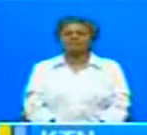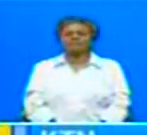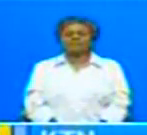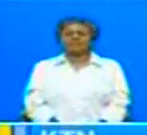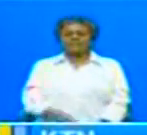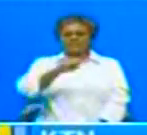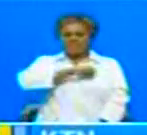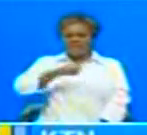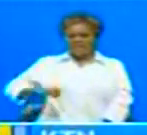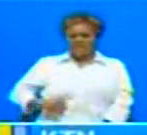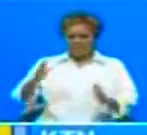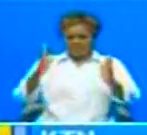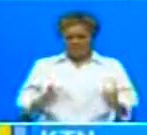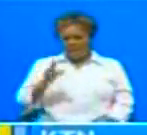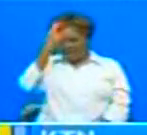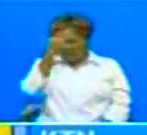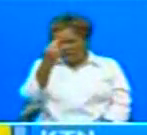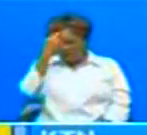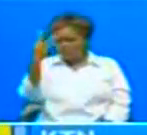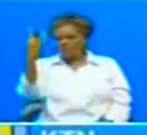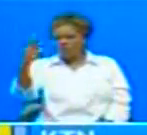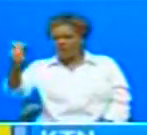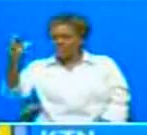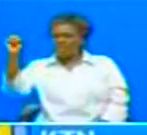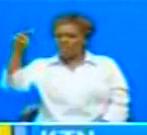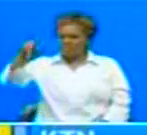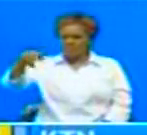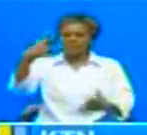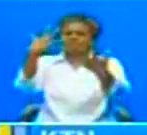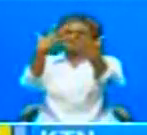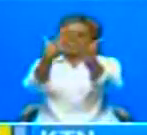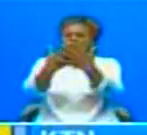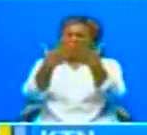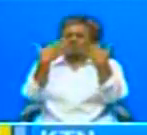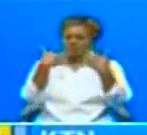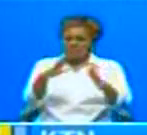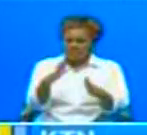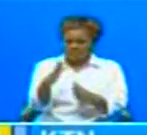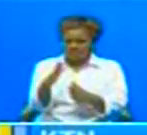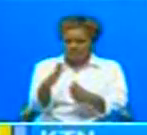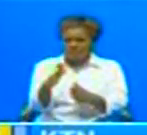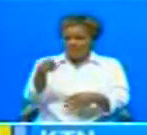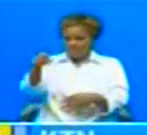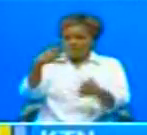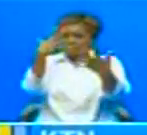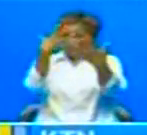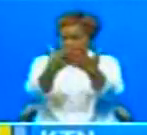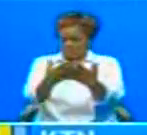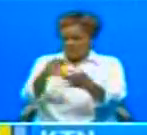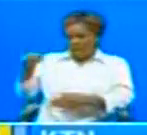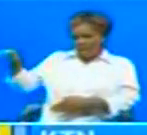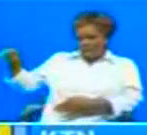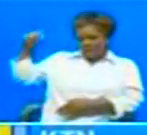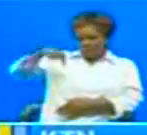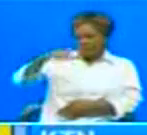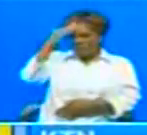Narok Senator Stephen Ole Ntutu and four other MPs will spend the night at the Muthaiga police station. They were arrested earlier today